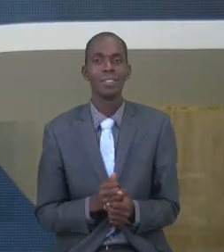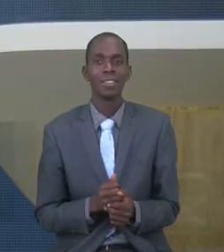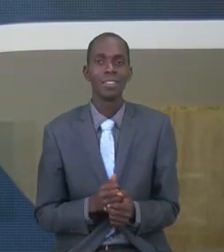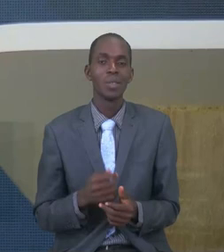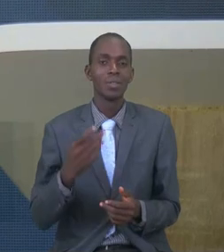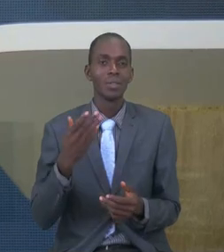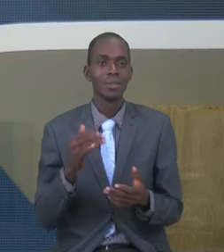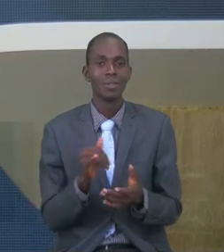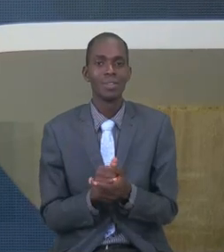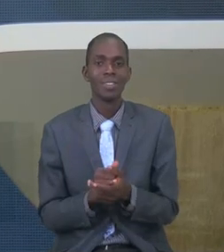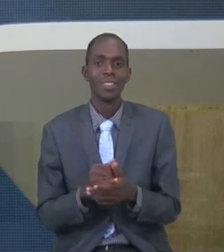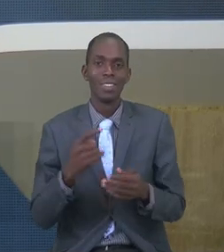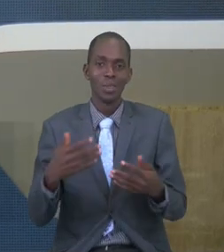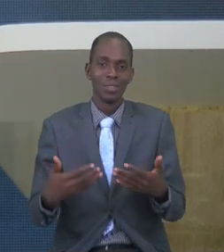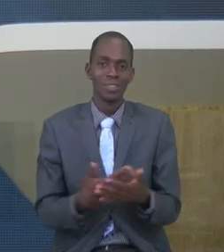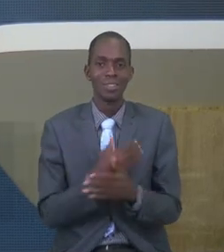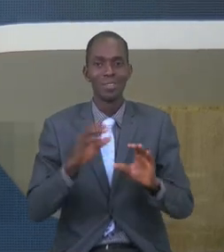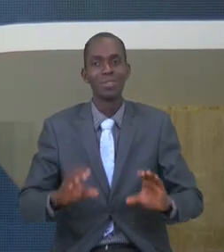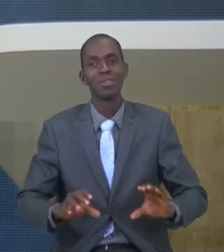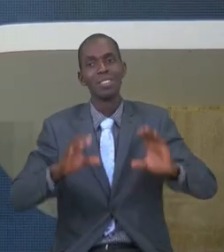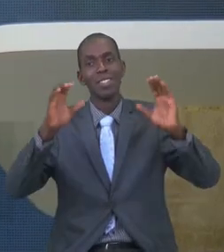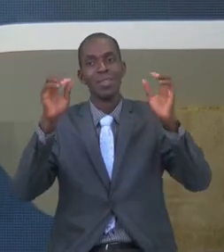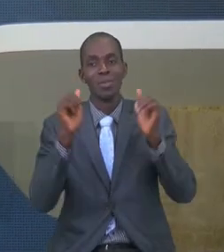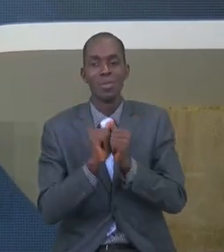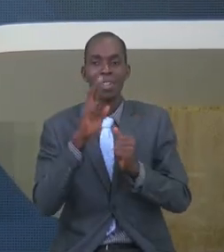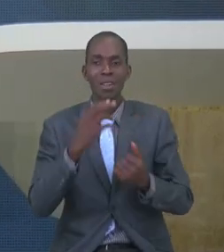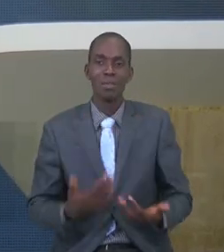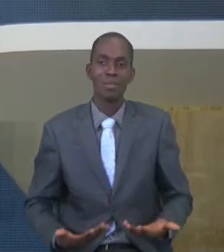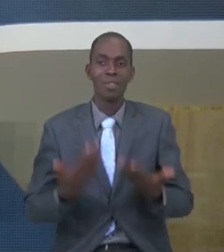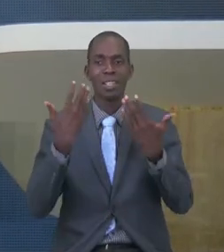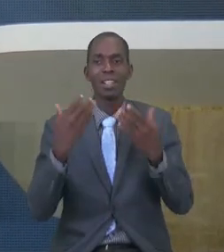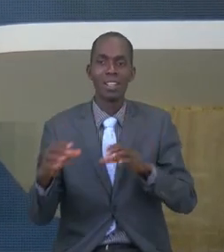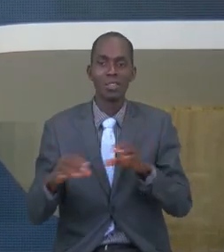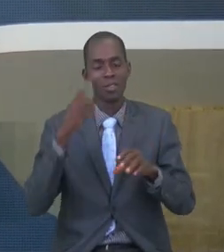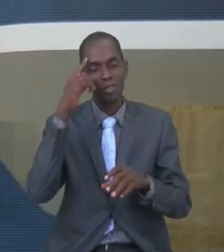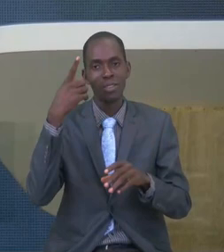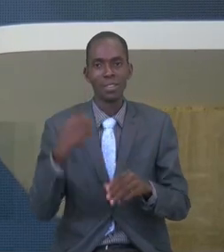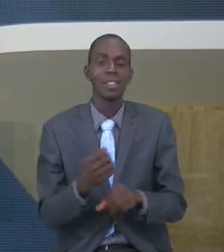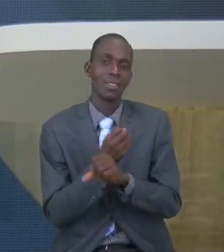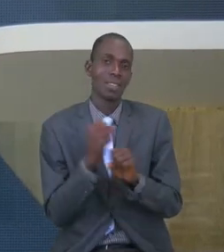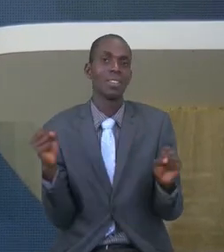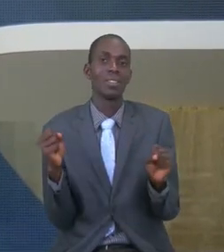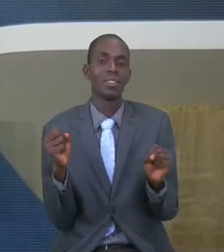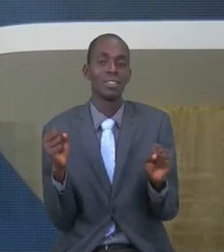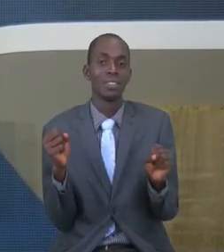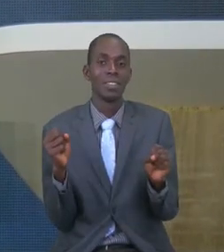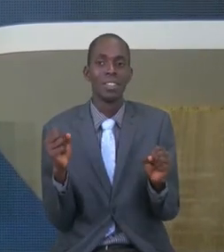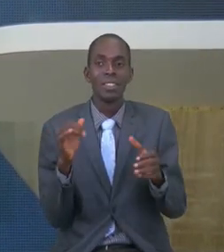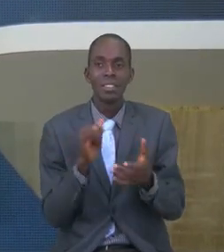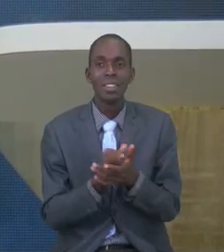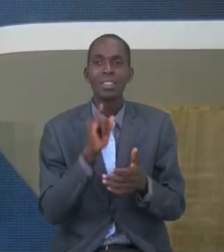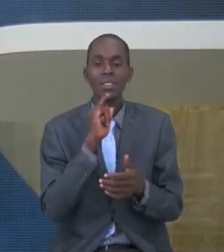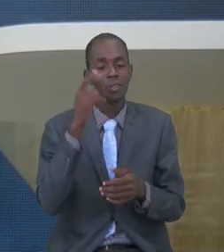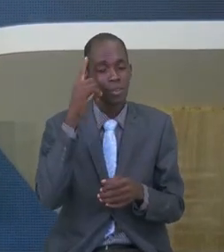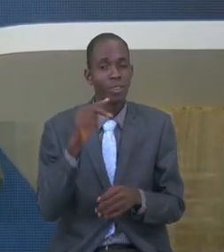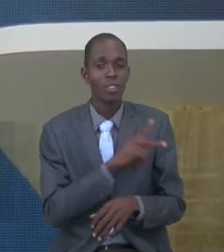with required action for the just one. That's for Jehovah. That's for the King of Kings